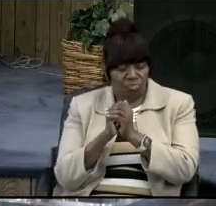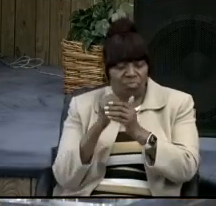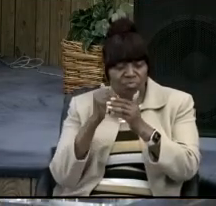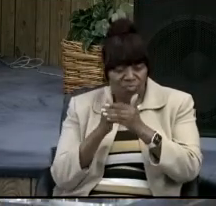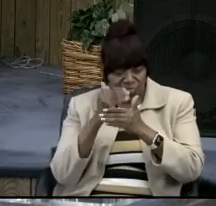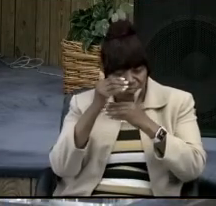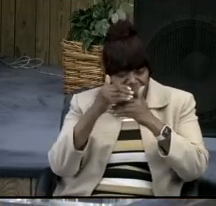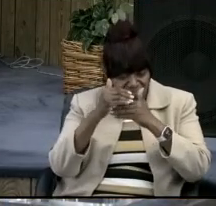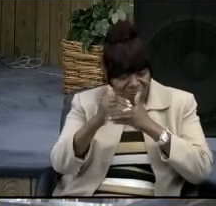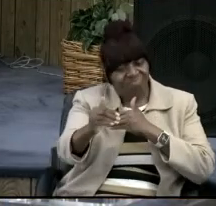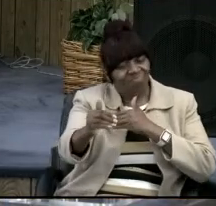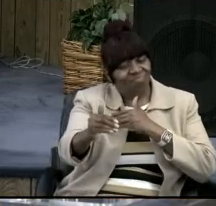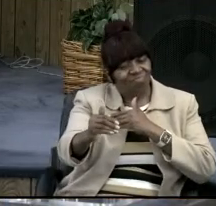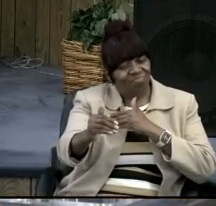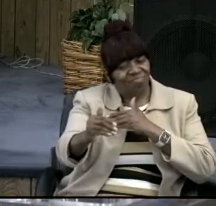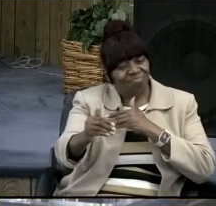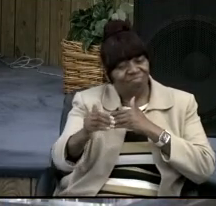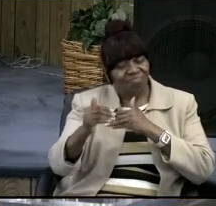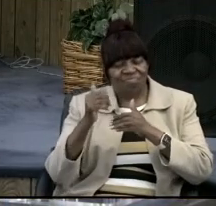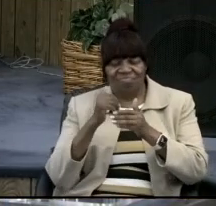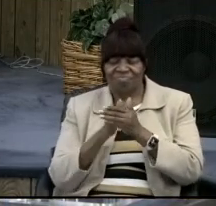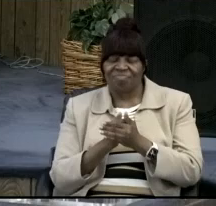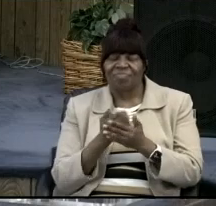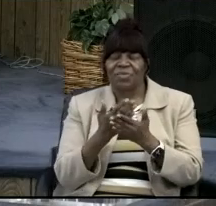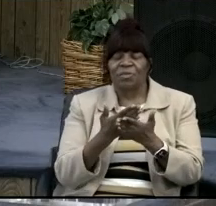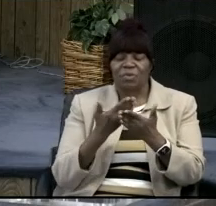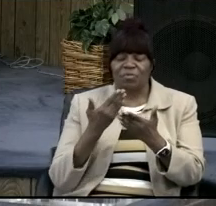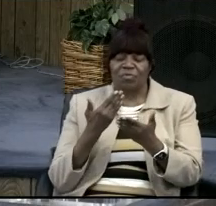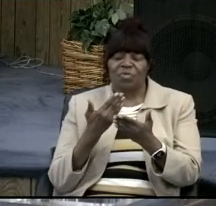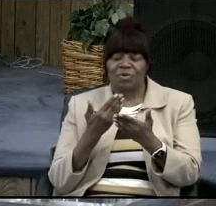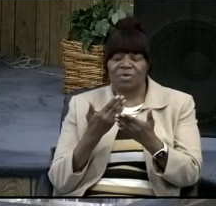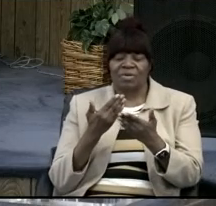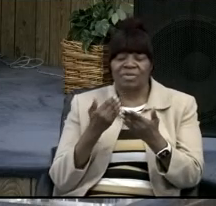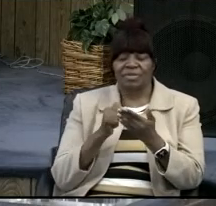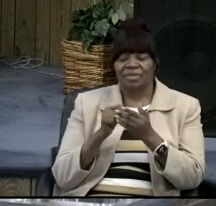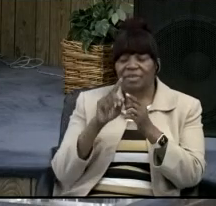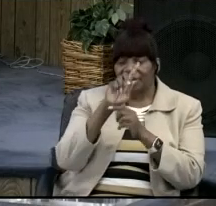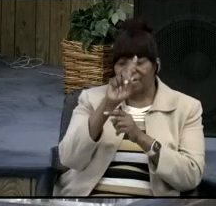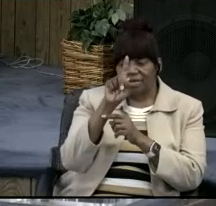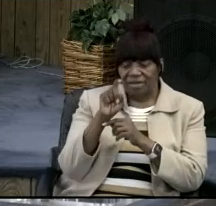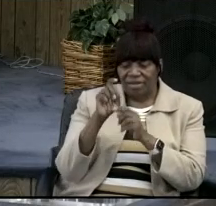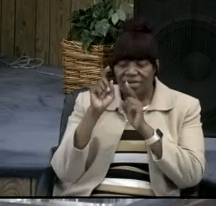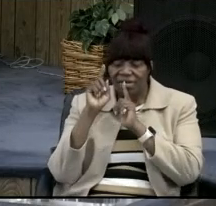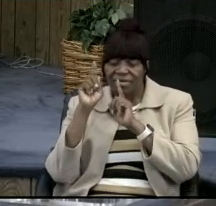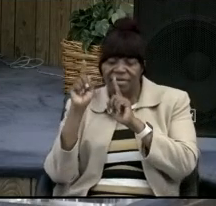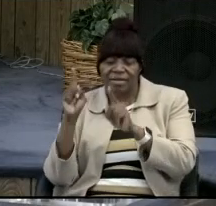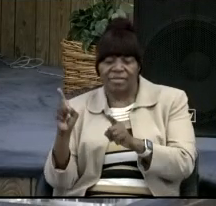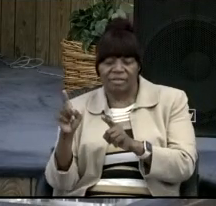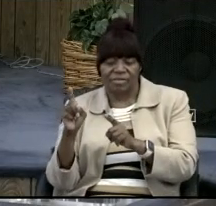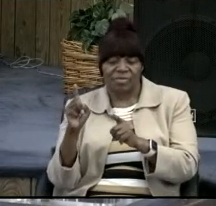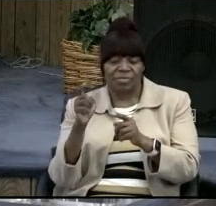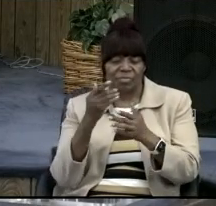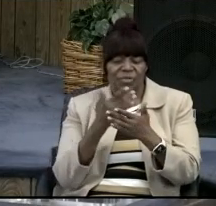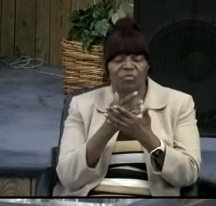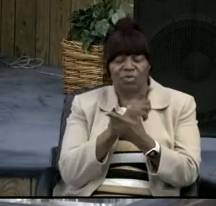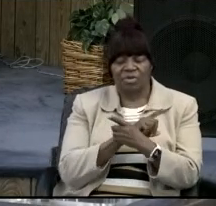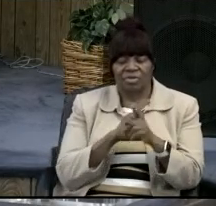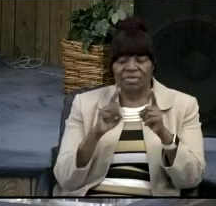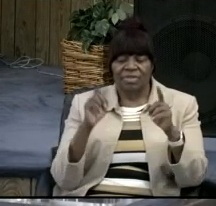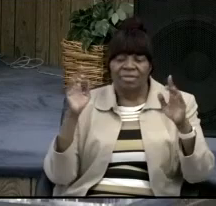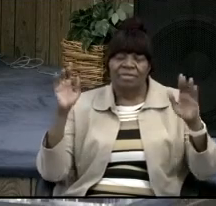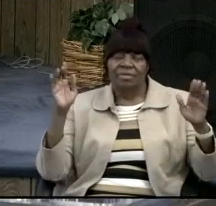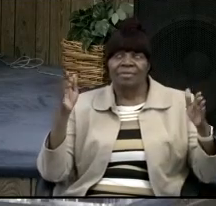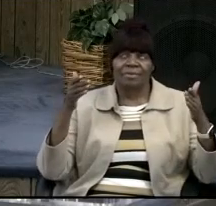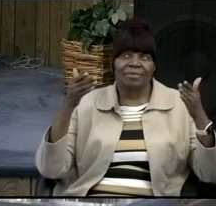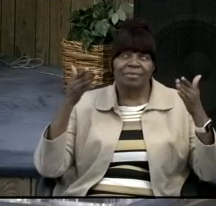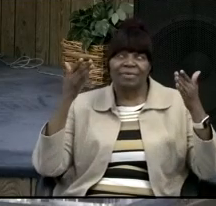advance. Before the breakthrough, before the answers, before the deliverance. Lord, I lift you